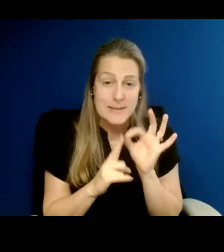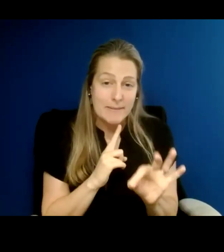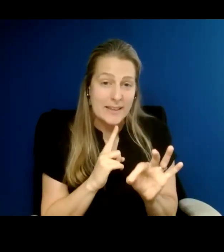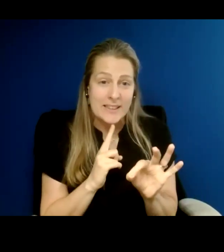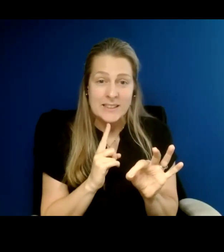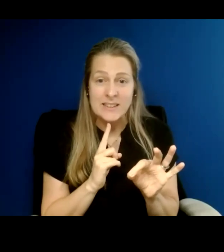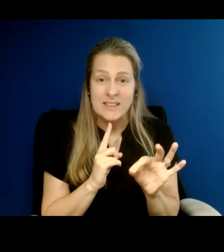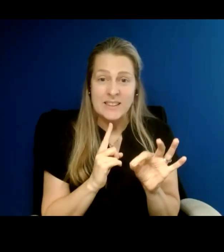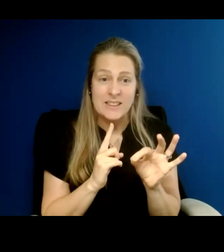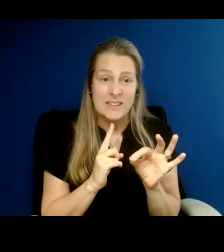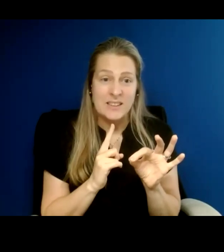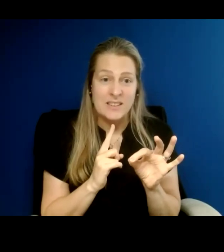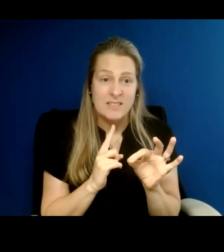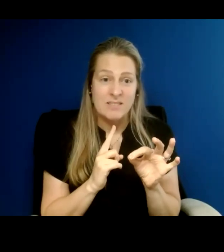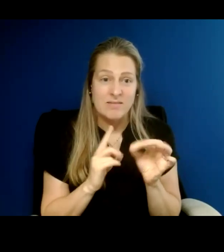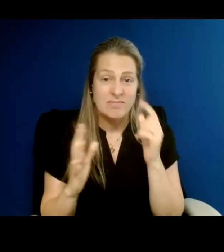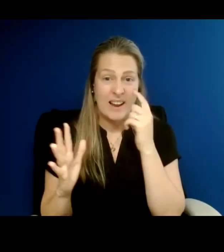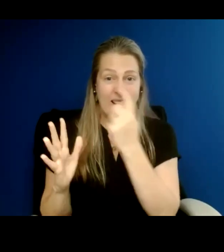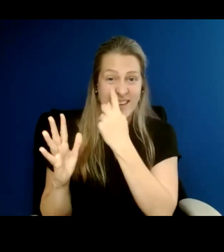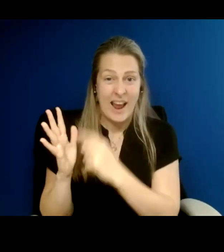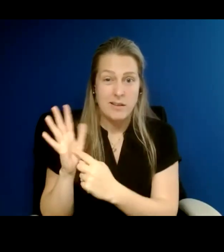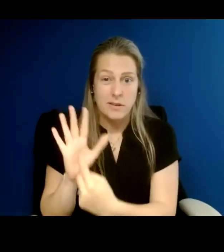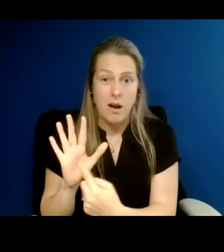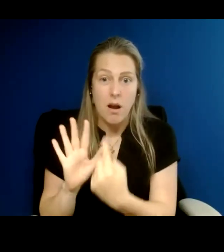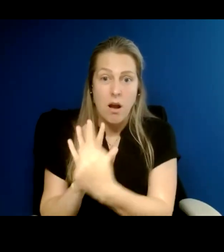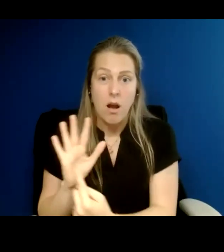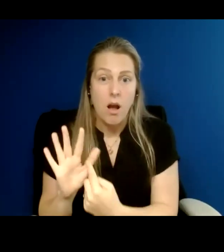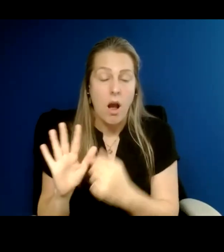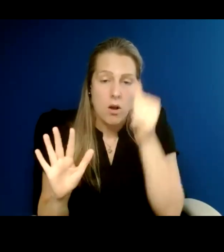indicator that I know will be getting adapted in the coming